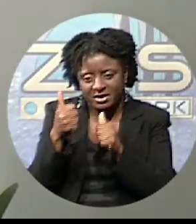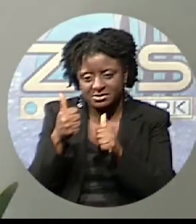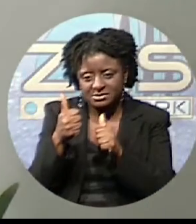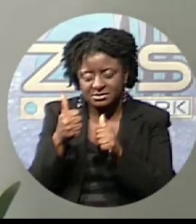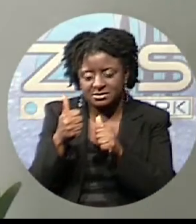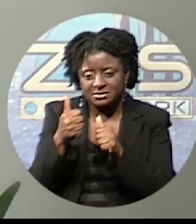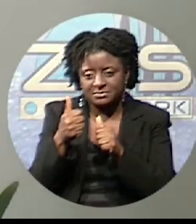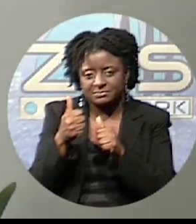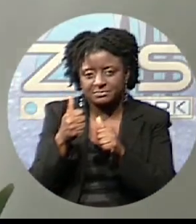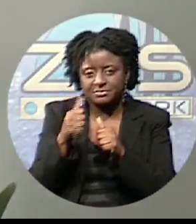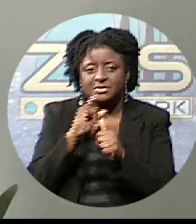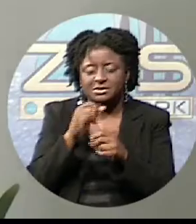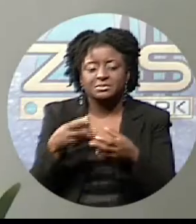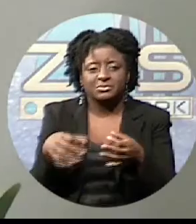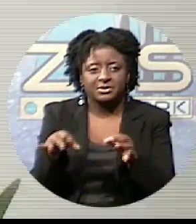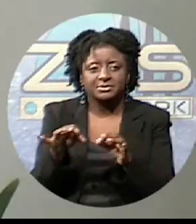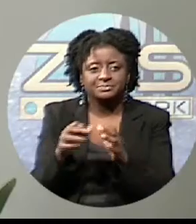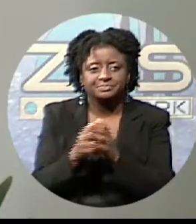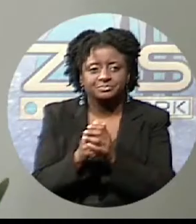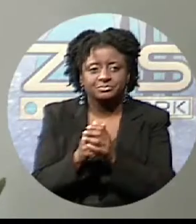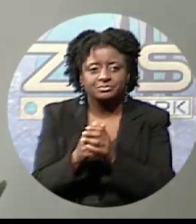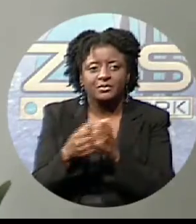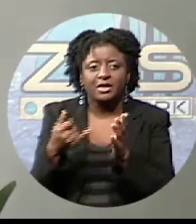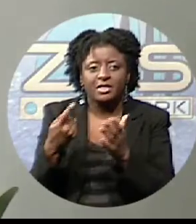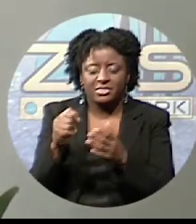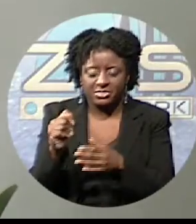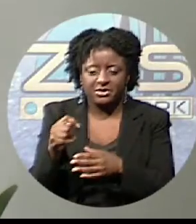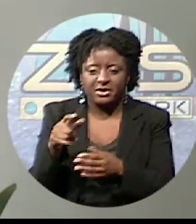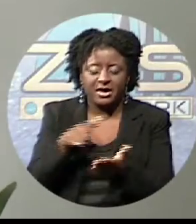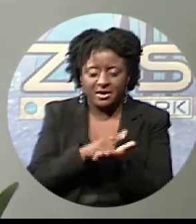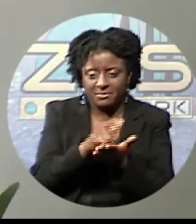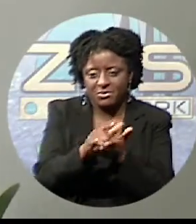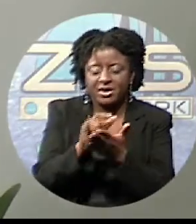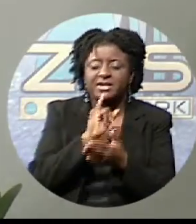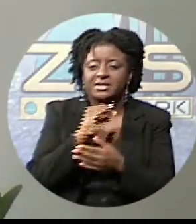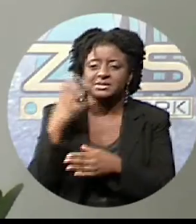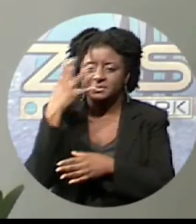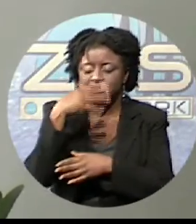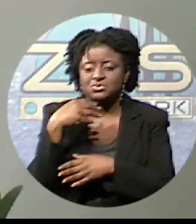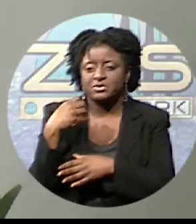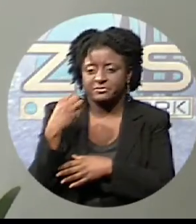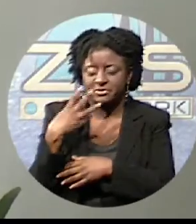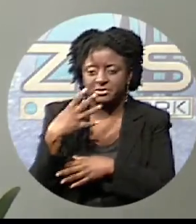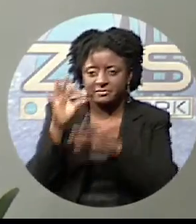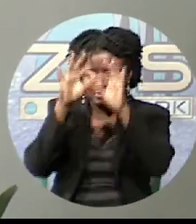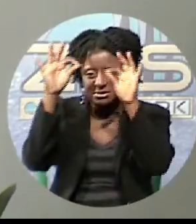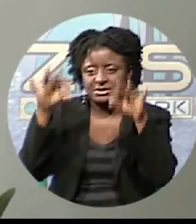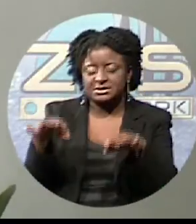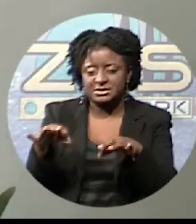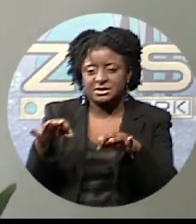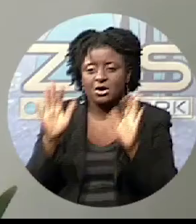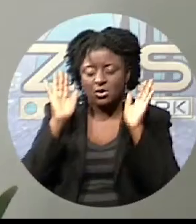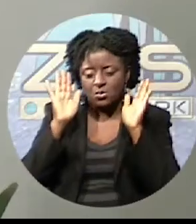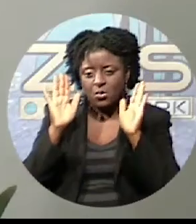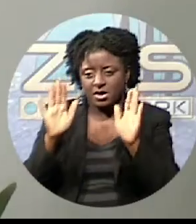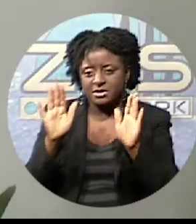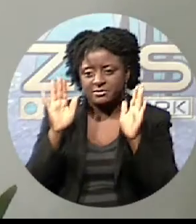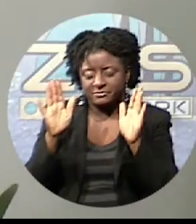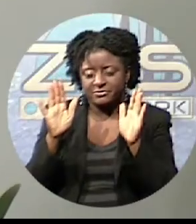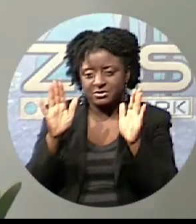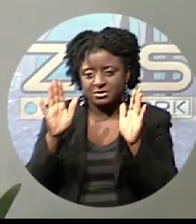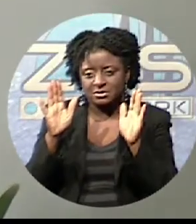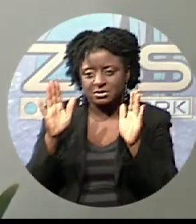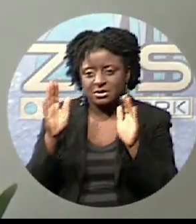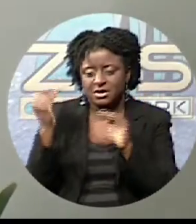airport itself, as we've heard, is a beautiful facility. It gives a wonderful first impression. It gives an impression of who we are as a